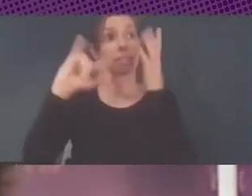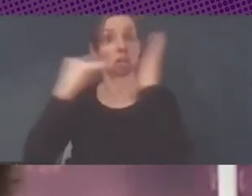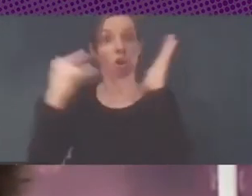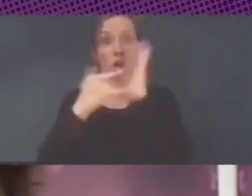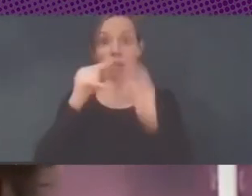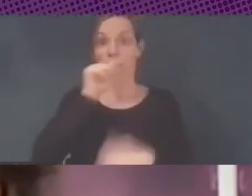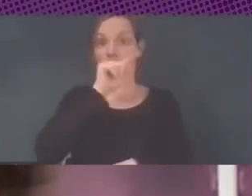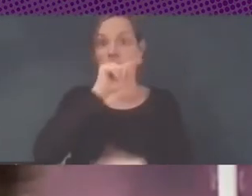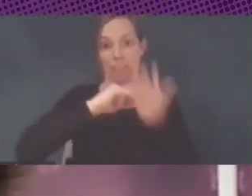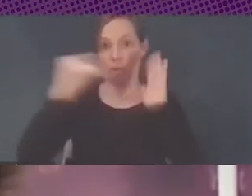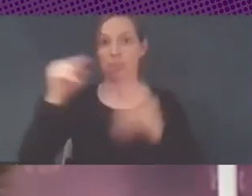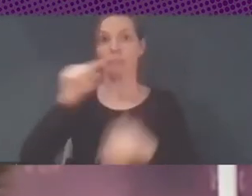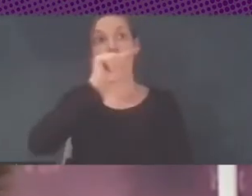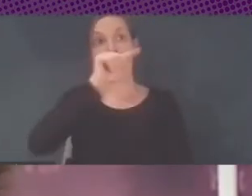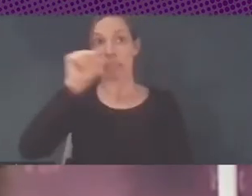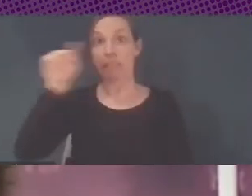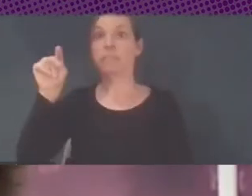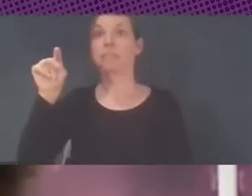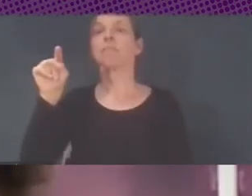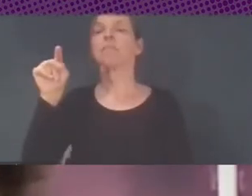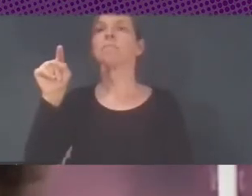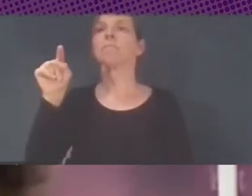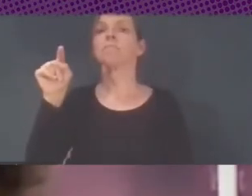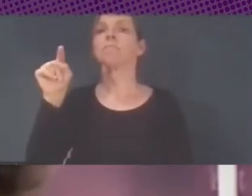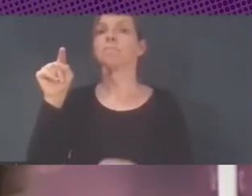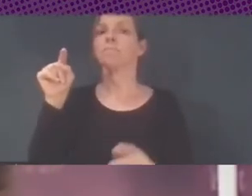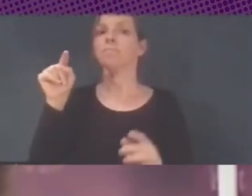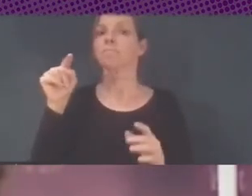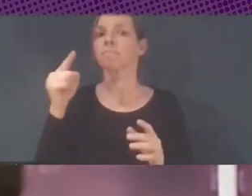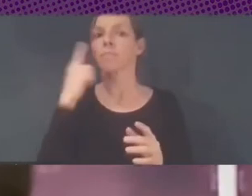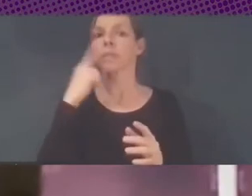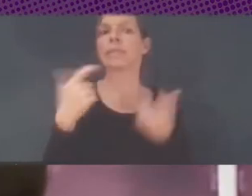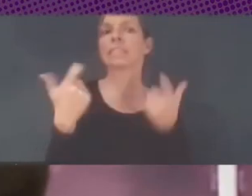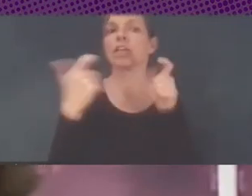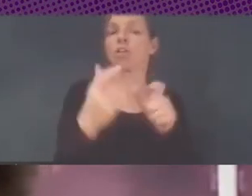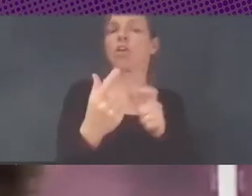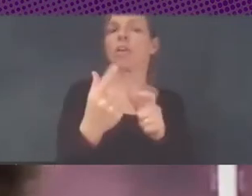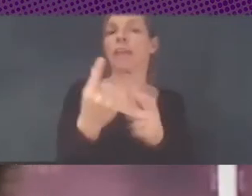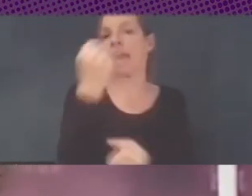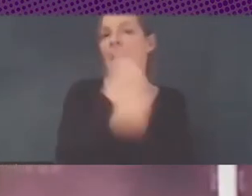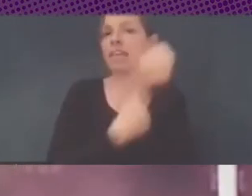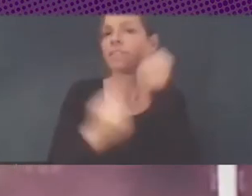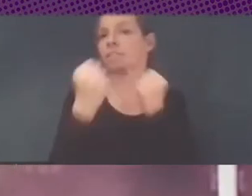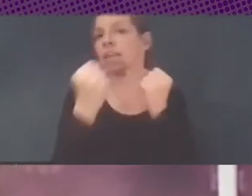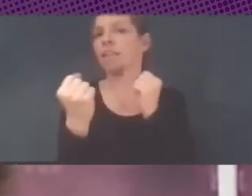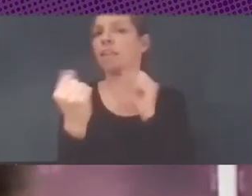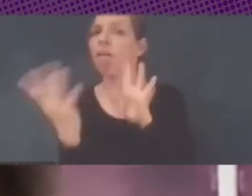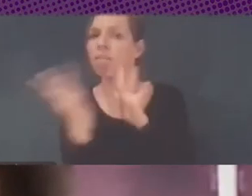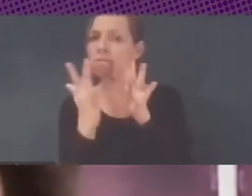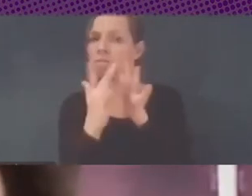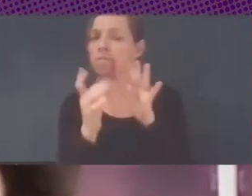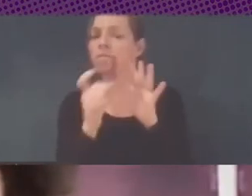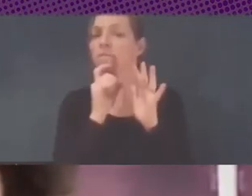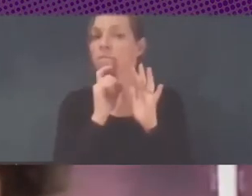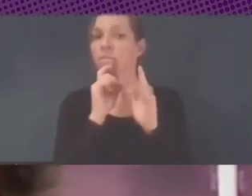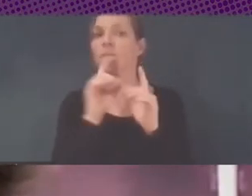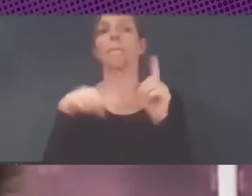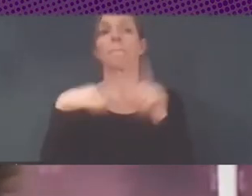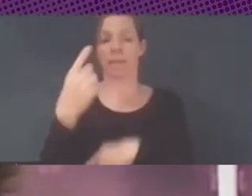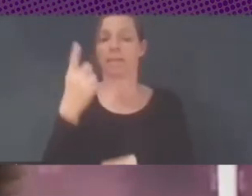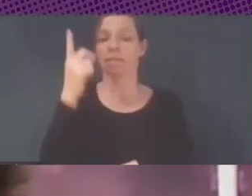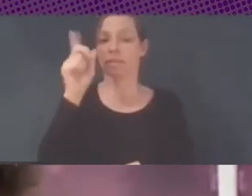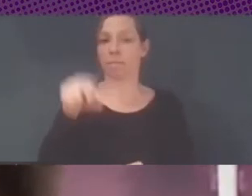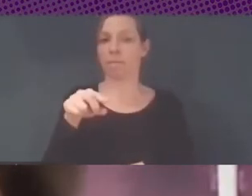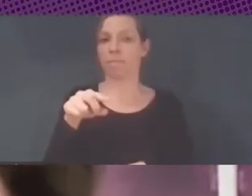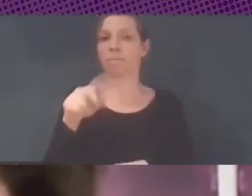value continue commodifying a lot of the a lot of the market in the global south and she recently